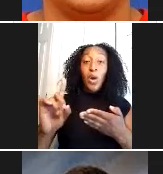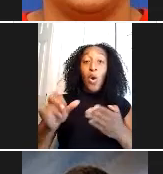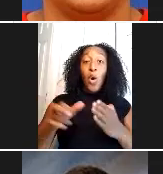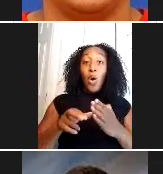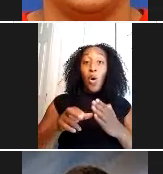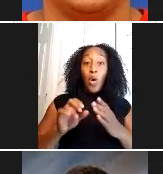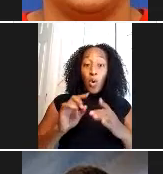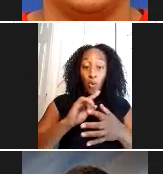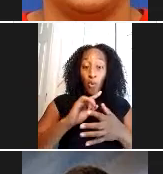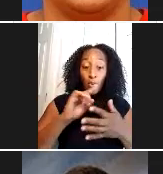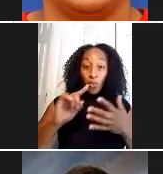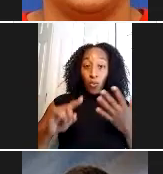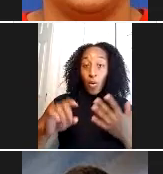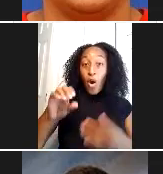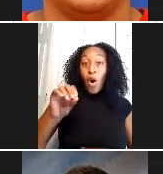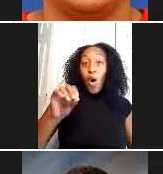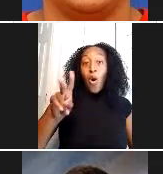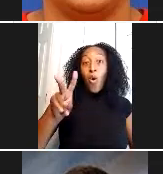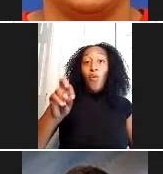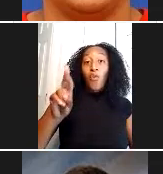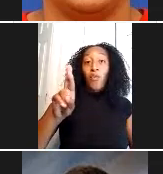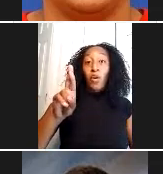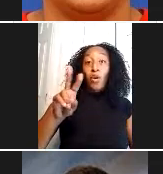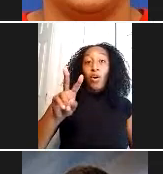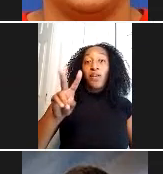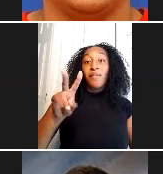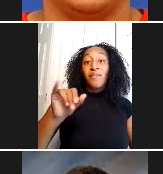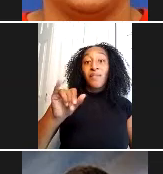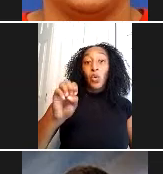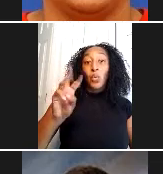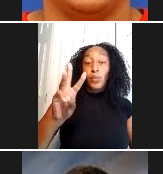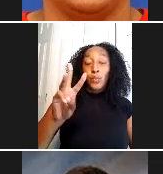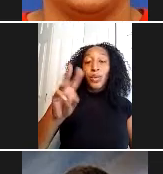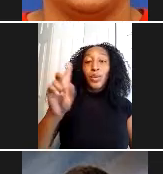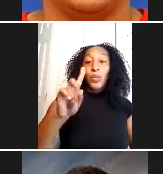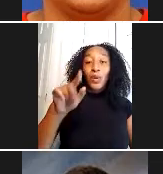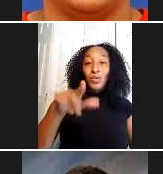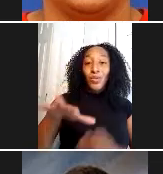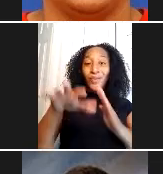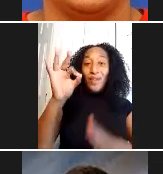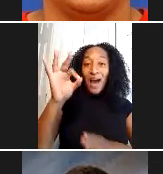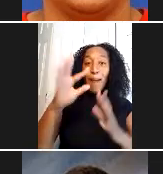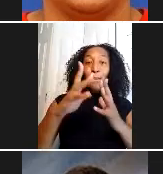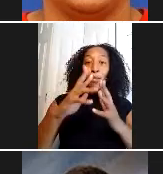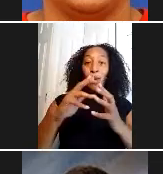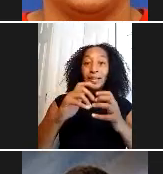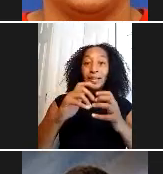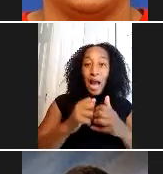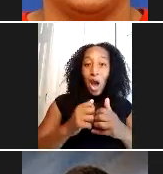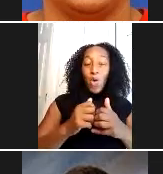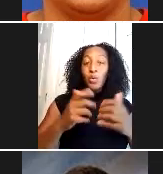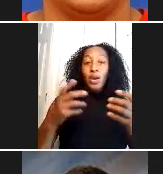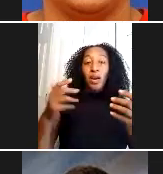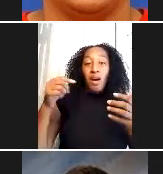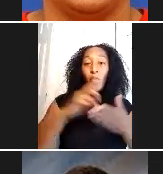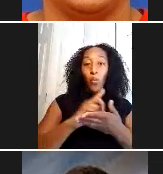that the weekly overviews is where you find the breakdown for each week of the course in terms of